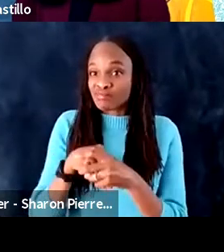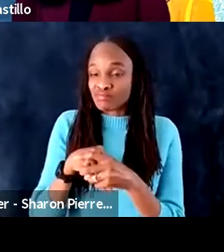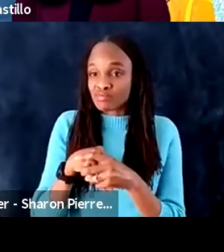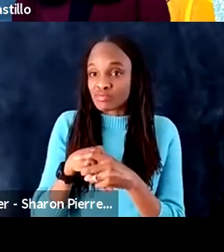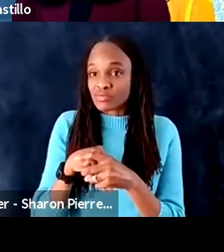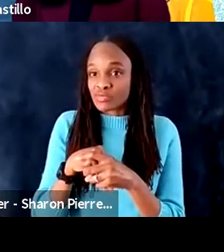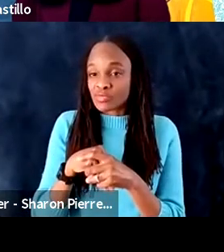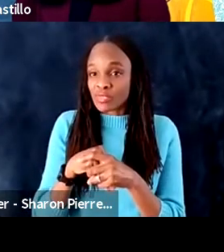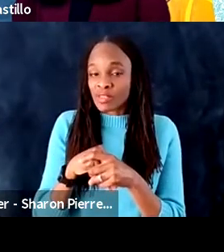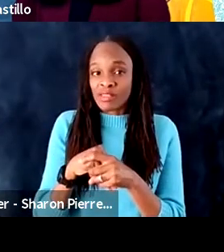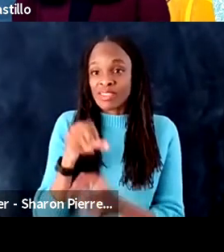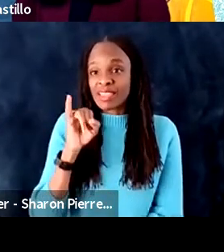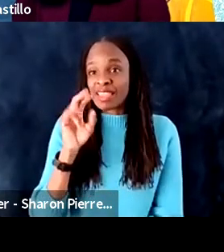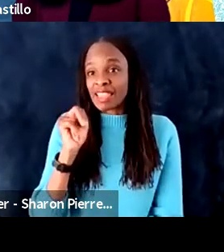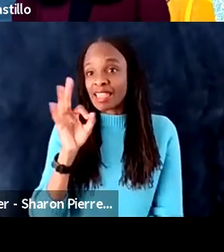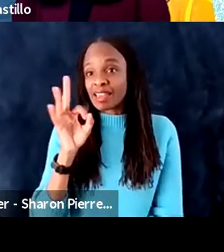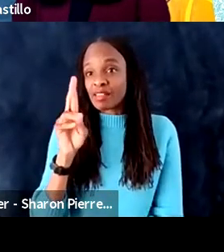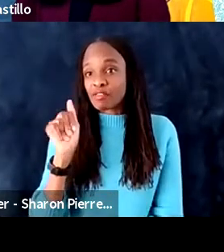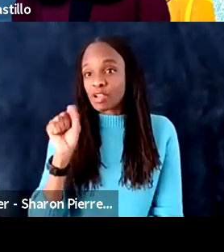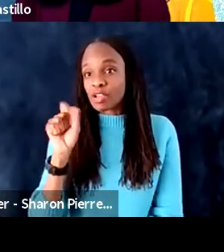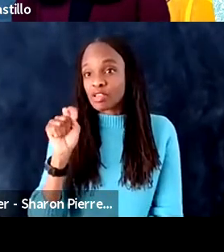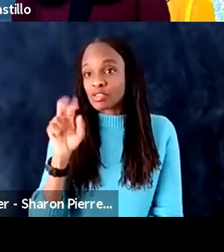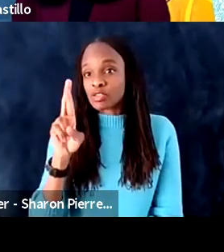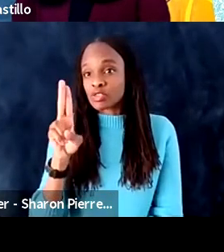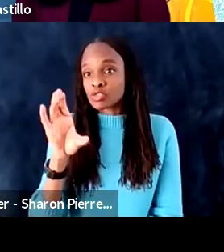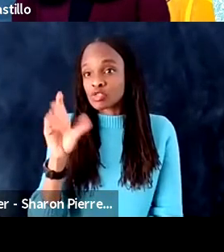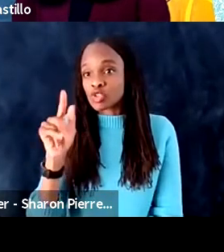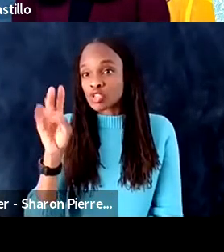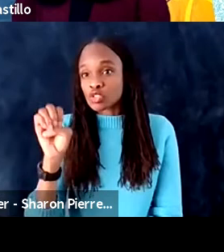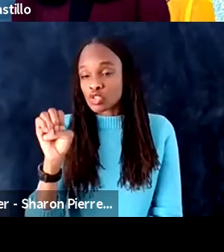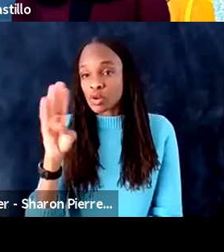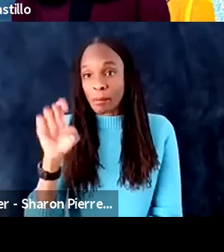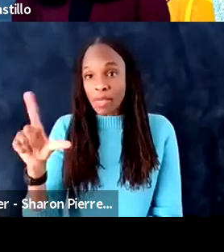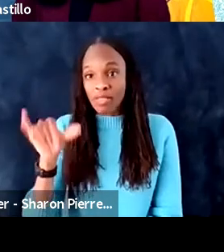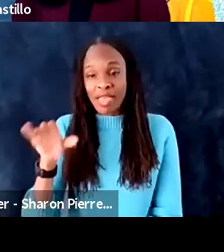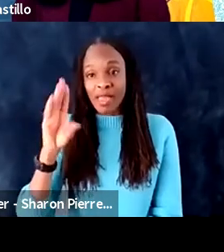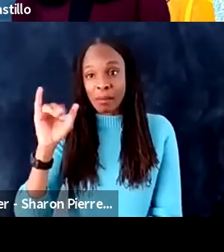the infrastructure bill that Joe Biden is pushing and in the